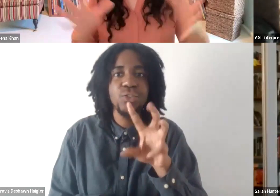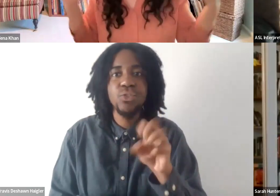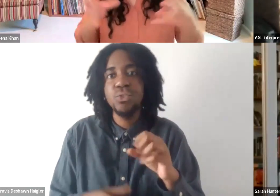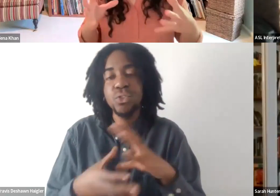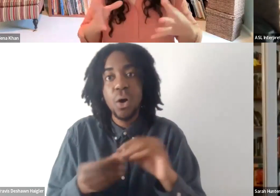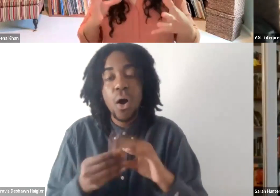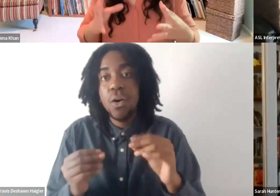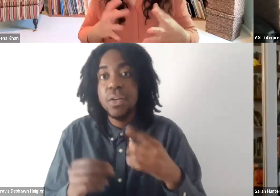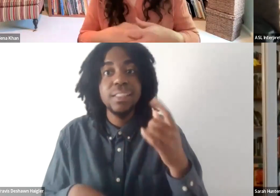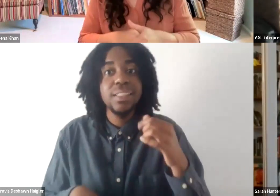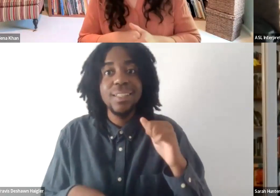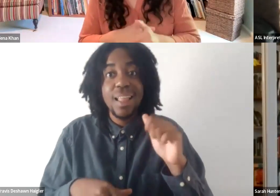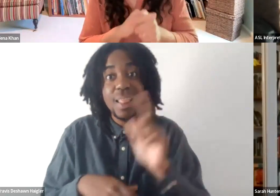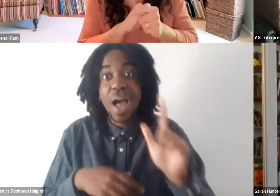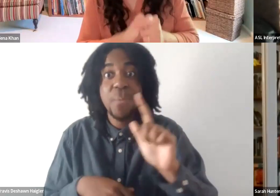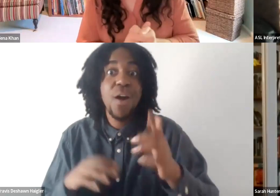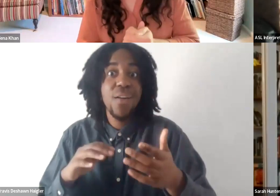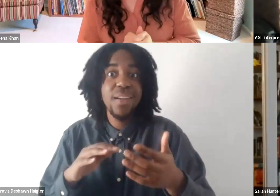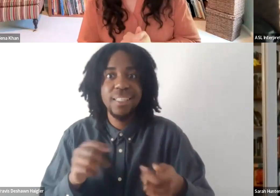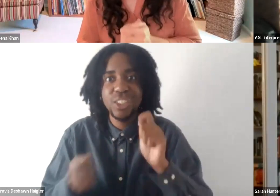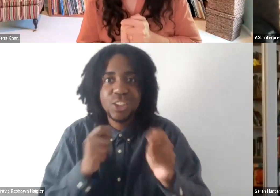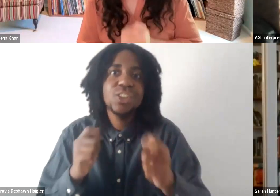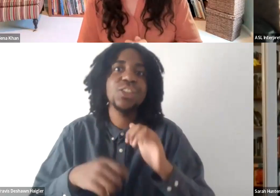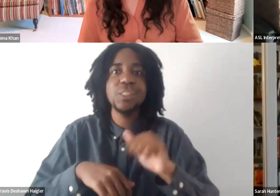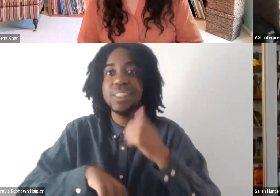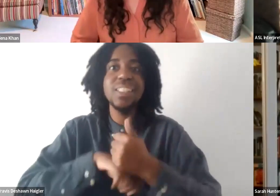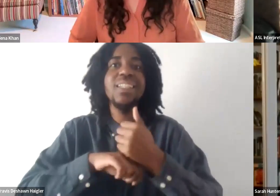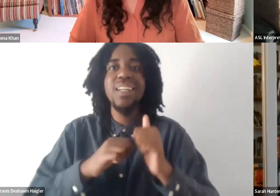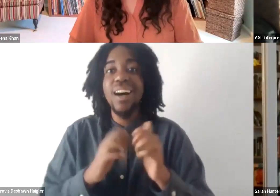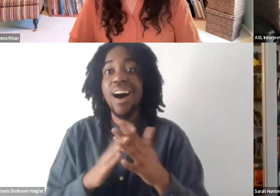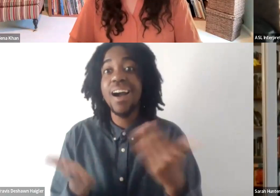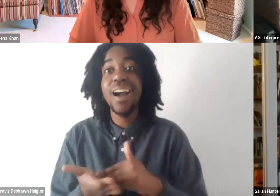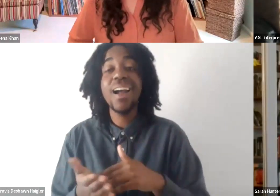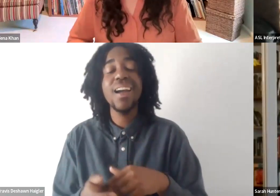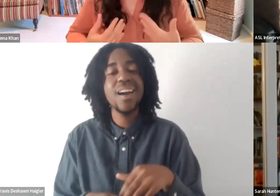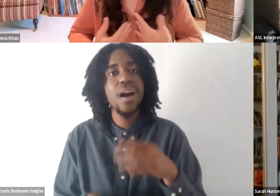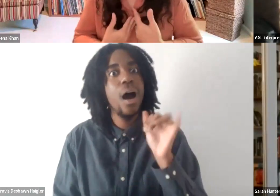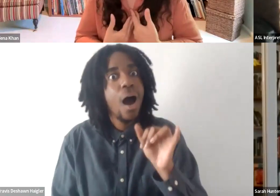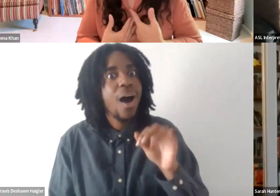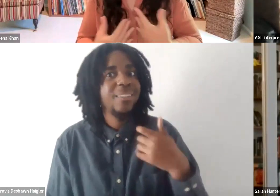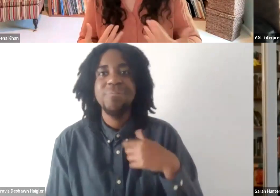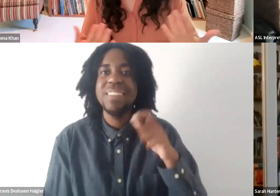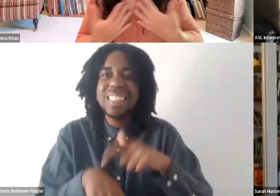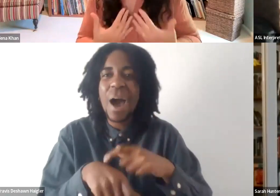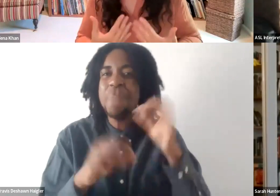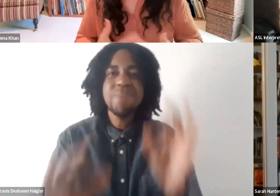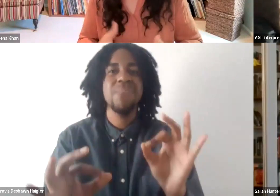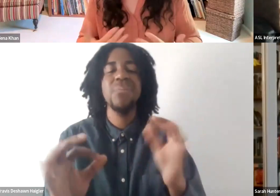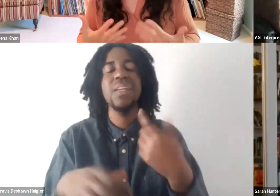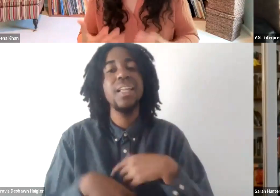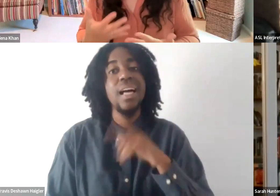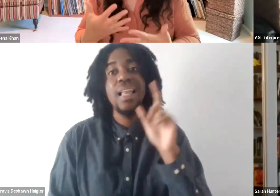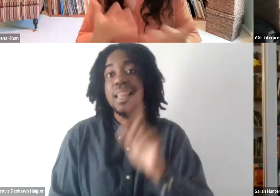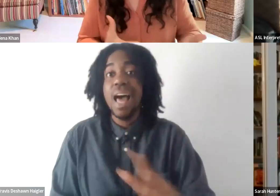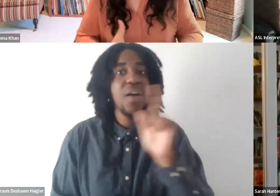was like, it all just came together. And I thought, okay, here's a story I've been wanting to tell for years. And the library, just drove it home for me